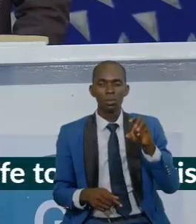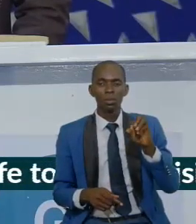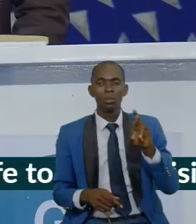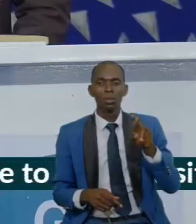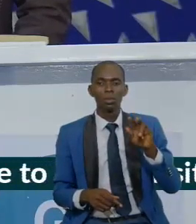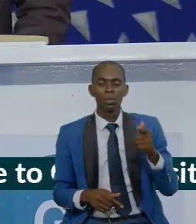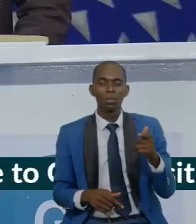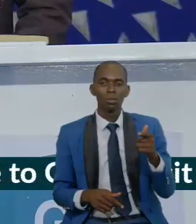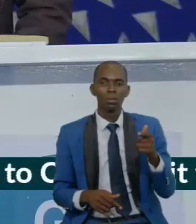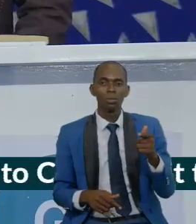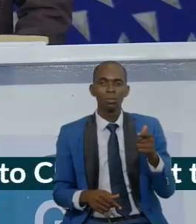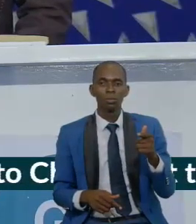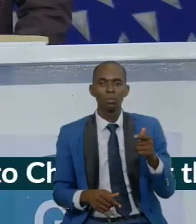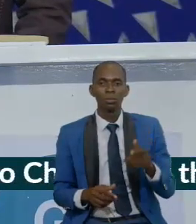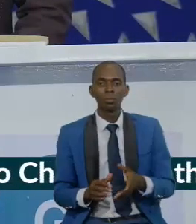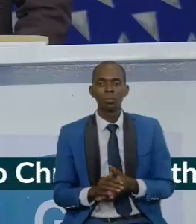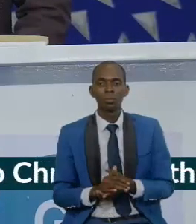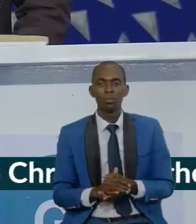gckhq.org.